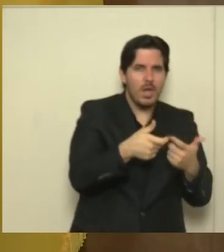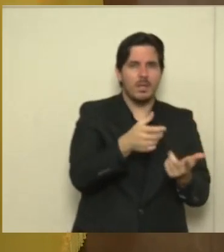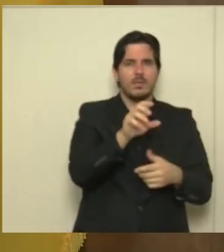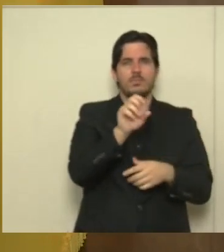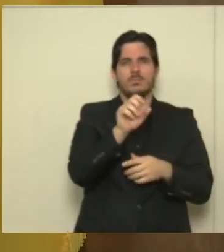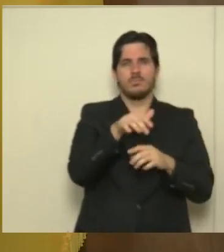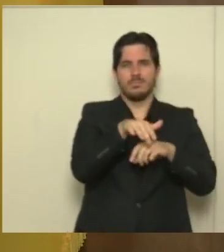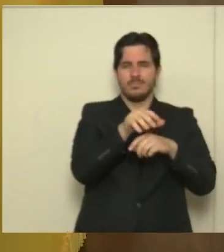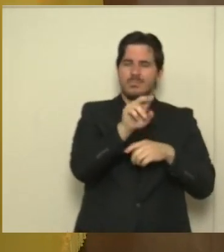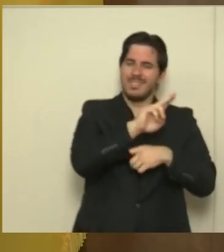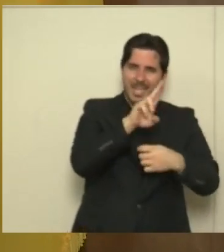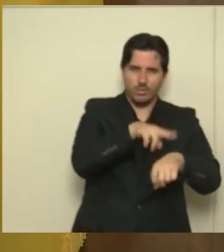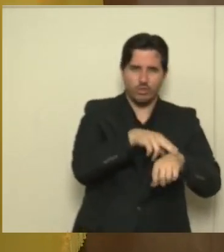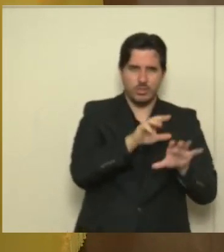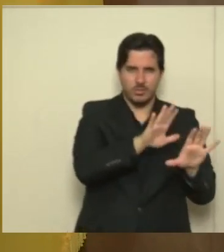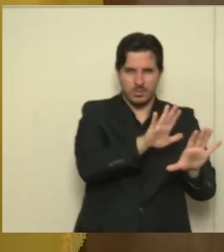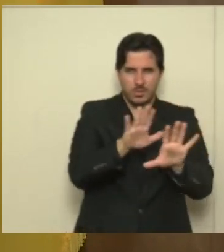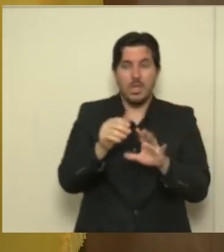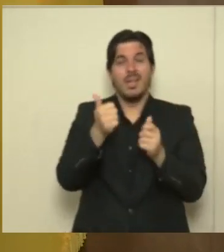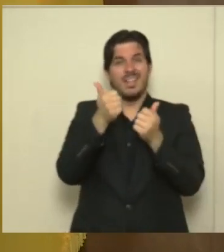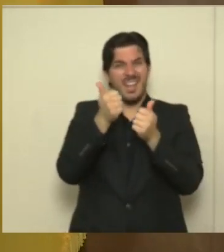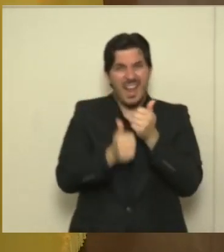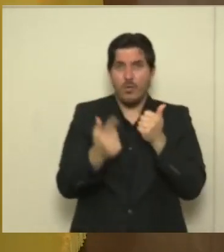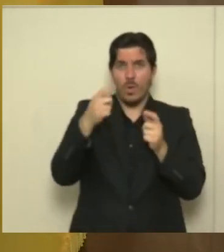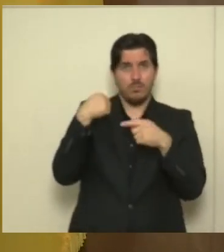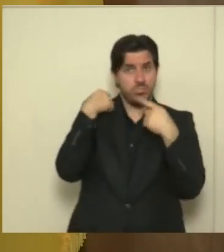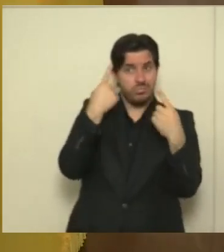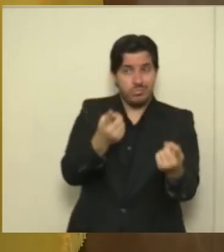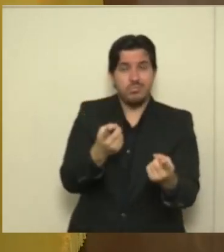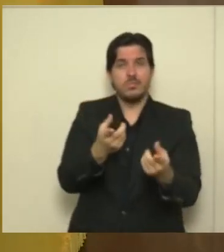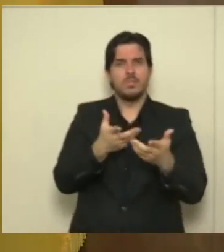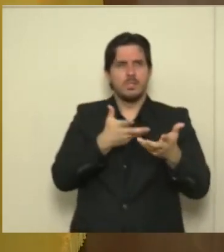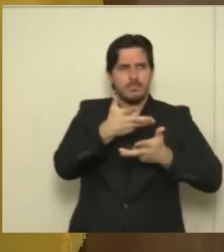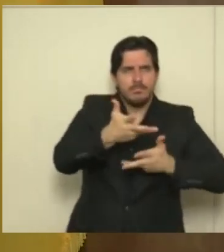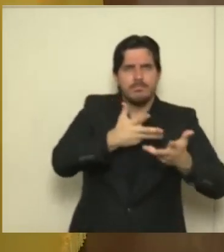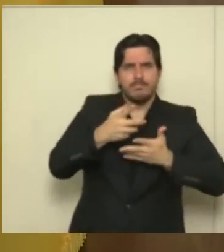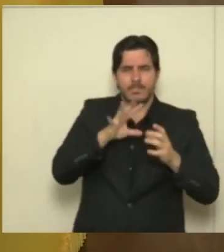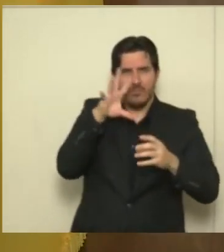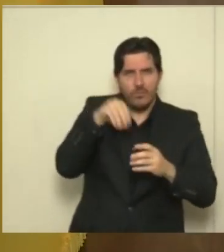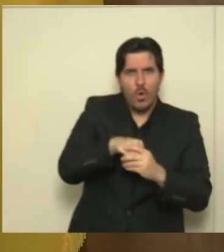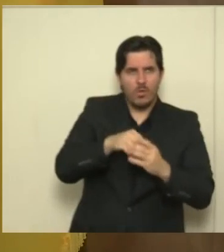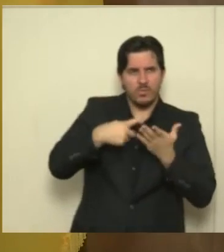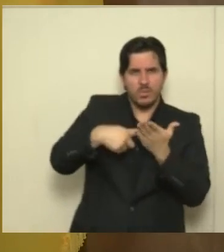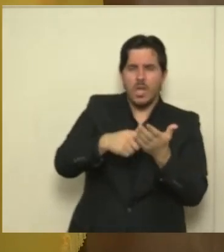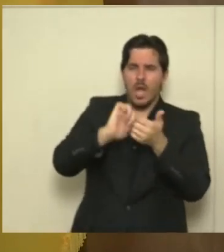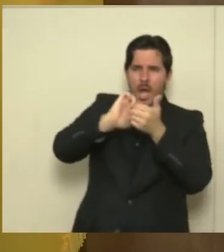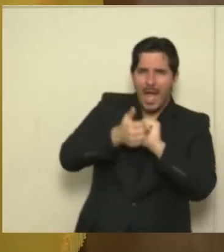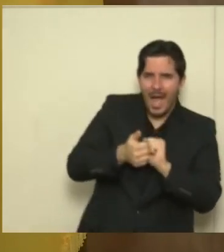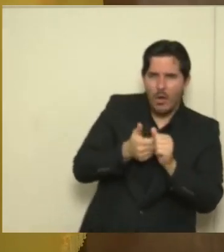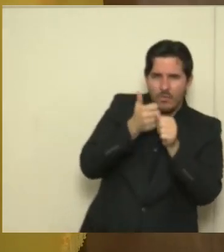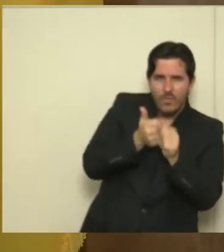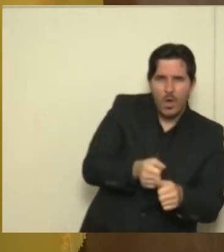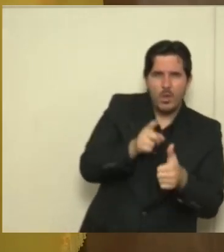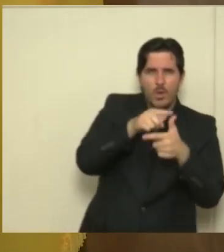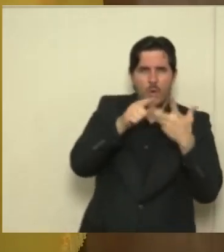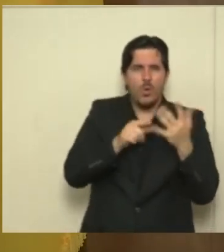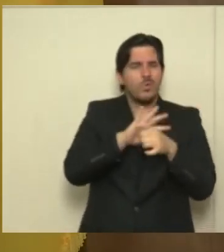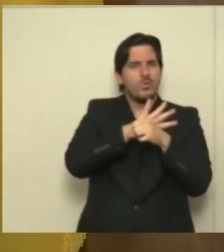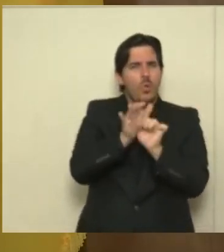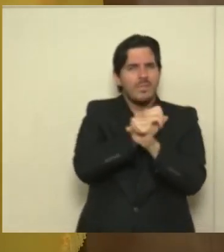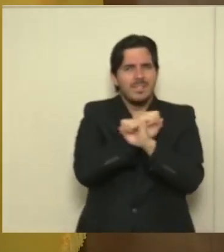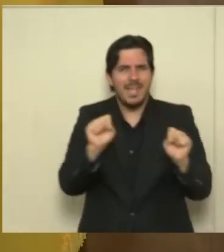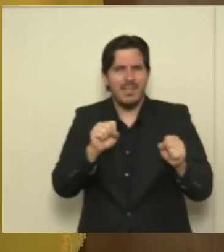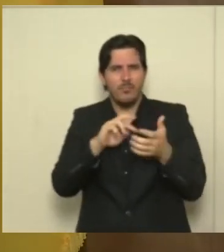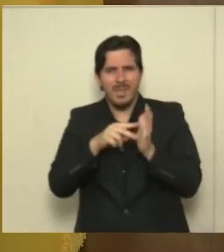been very, very engaged in talking about how you do it, what the COVID-safe practices are, what their